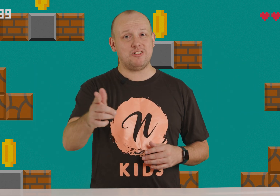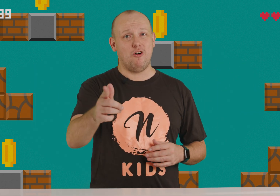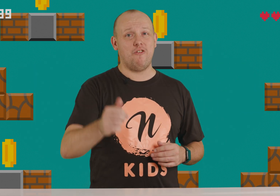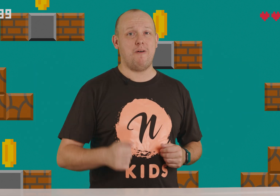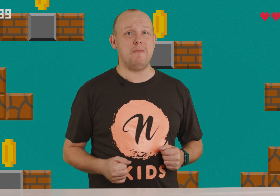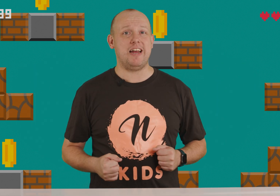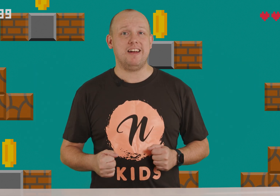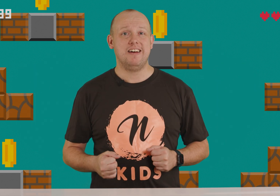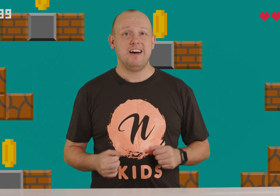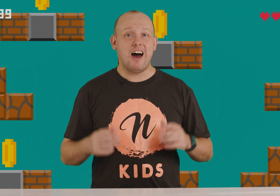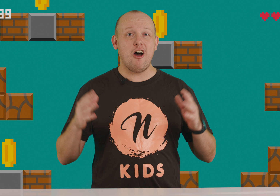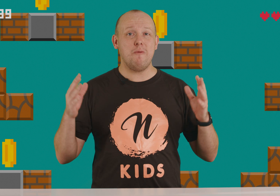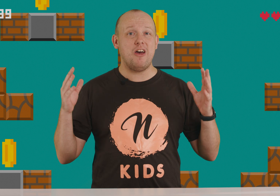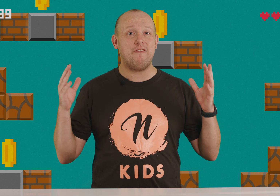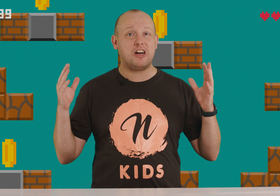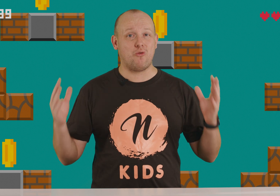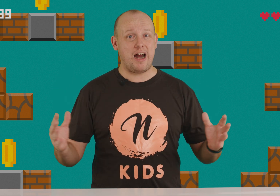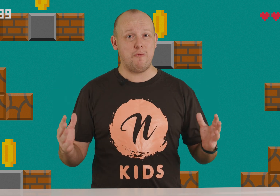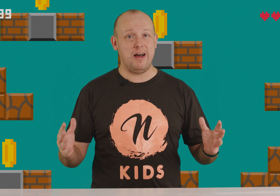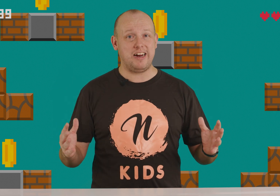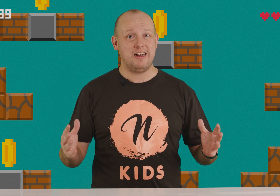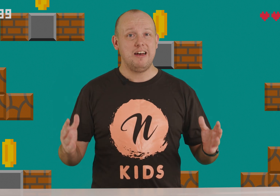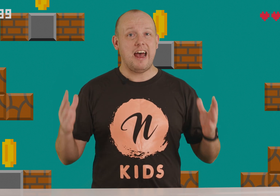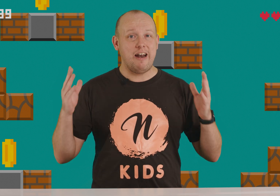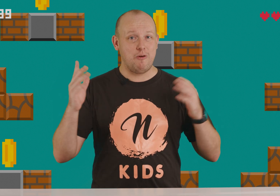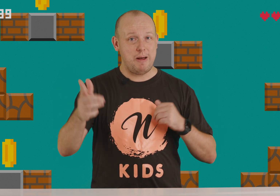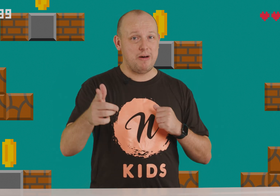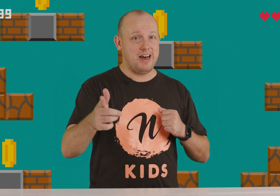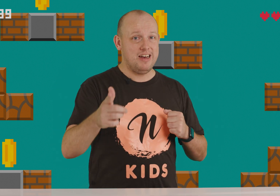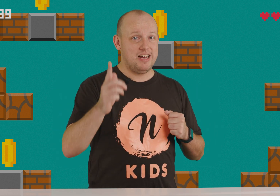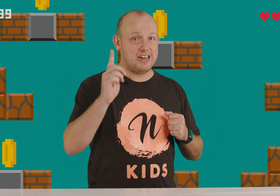Rockets, that's all from me. I hope you have a great week.